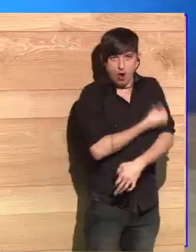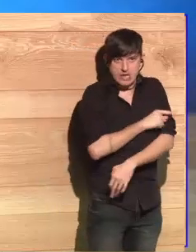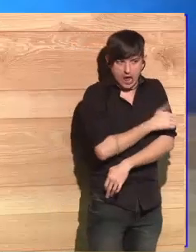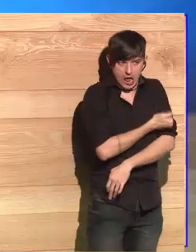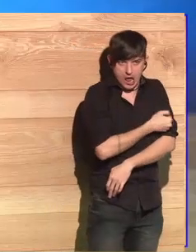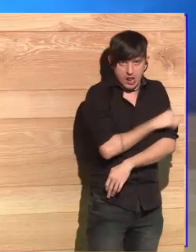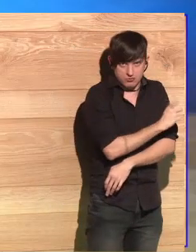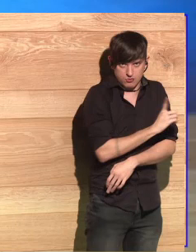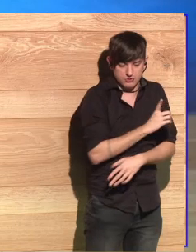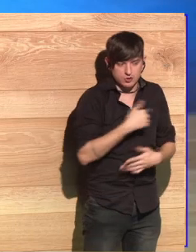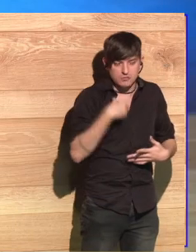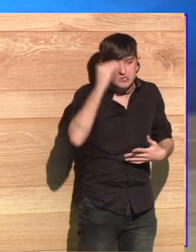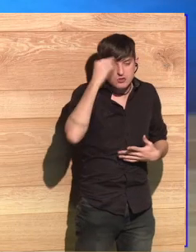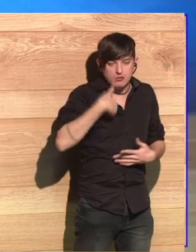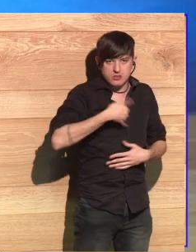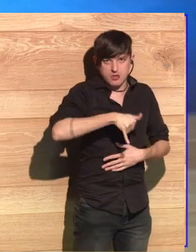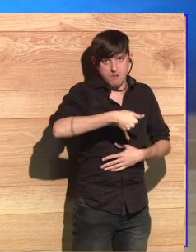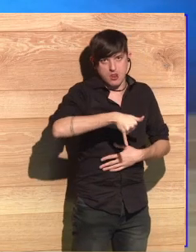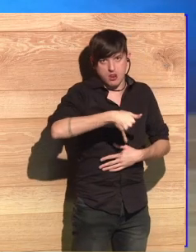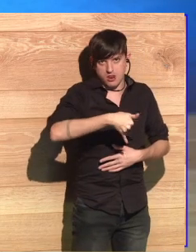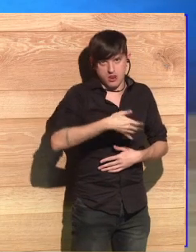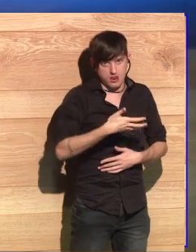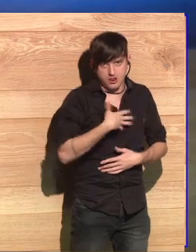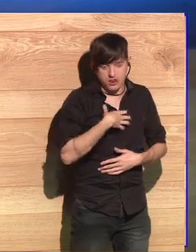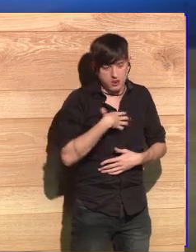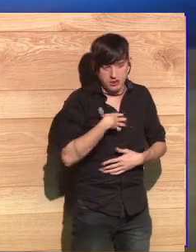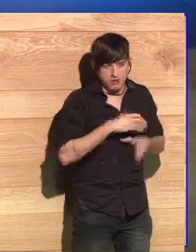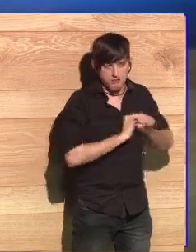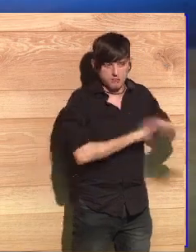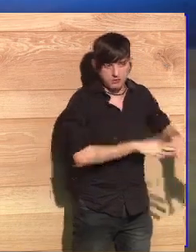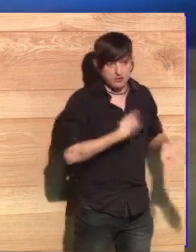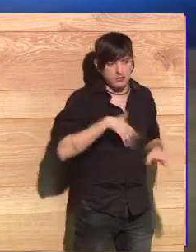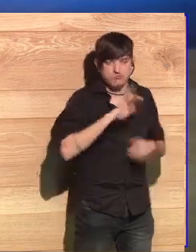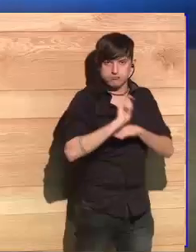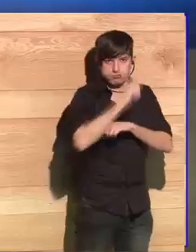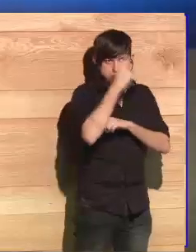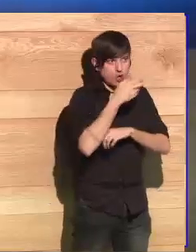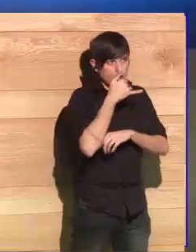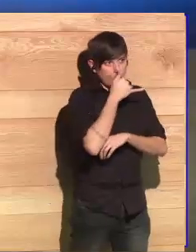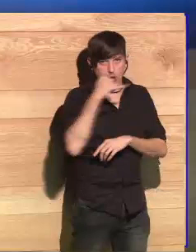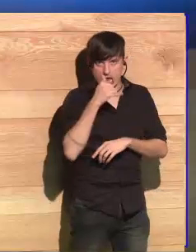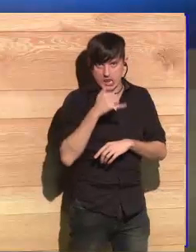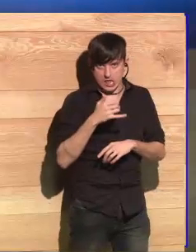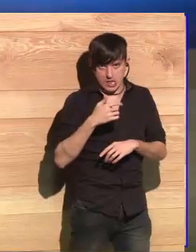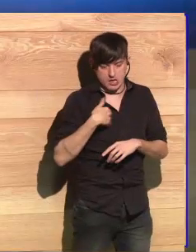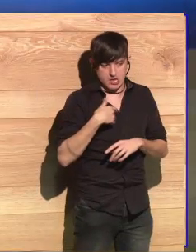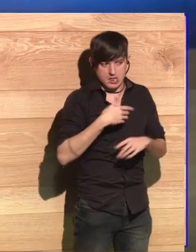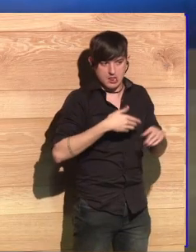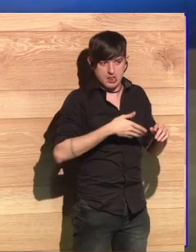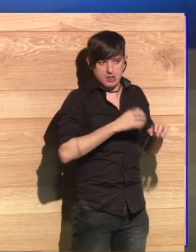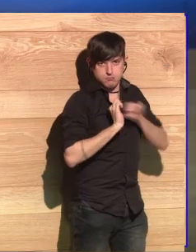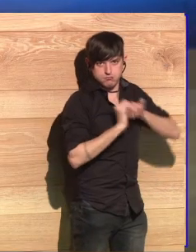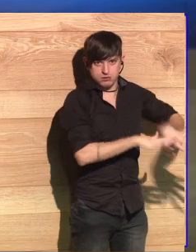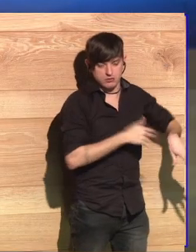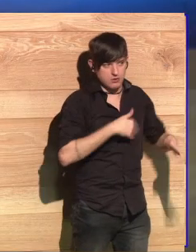from cocaine by leaving New York and hitchhiking across America with no money in my